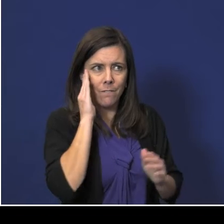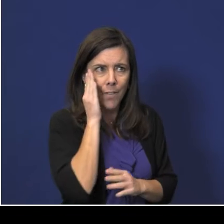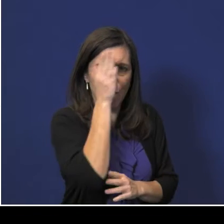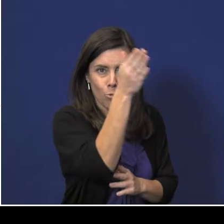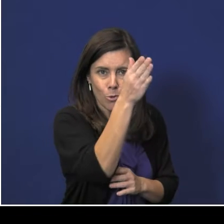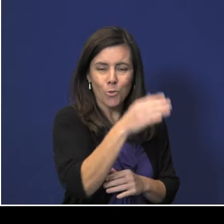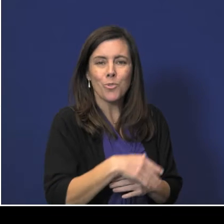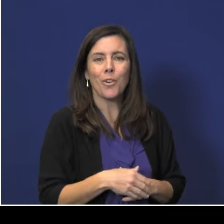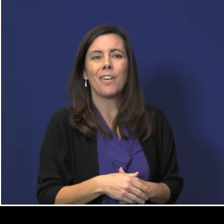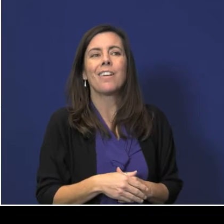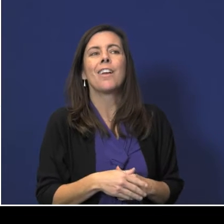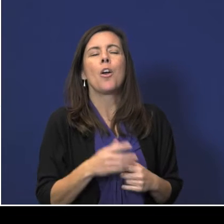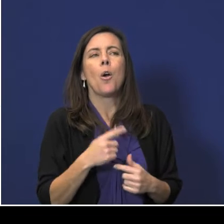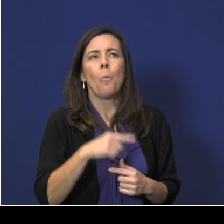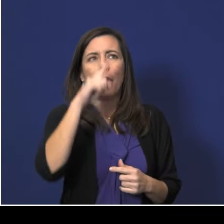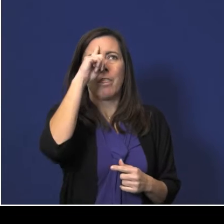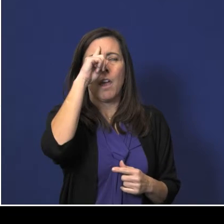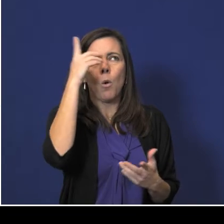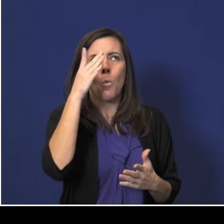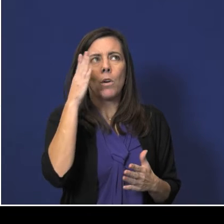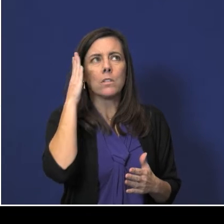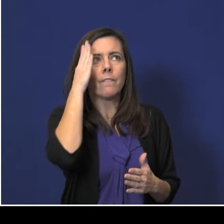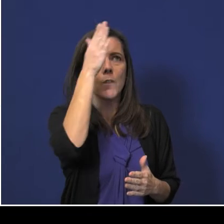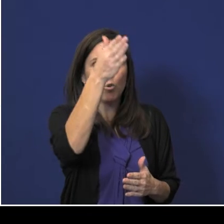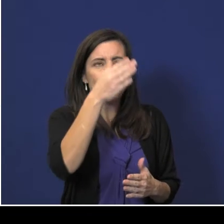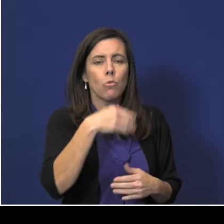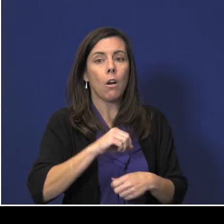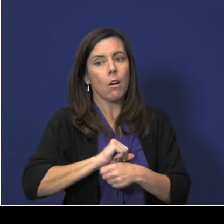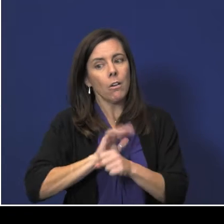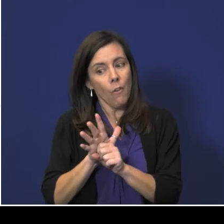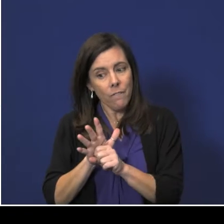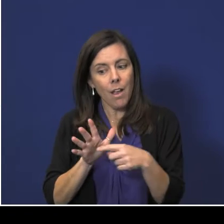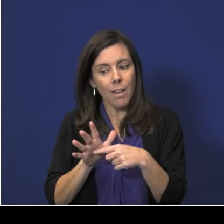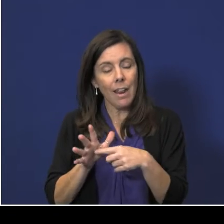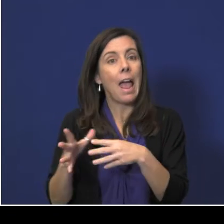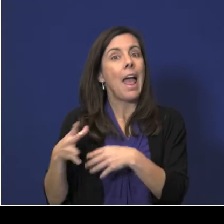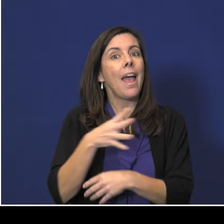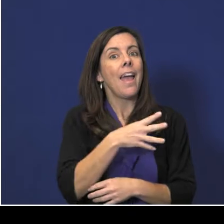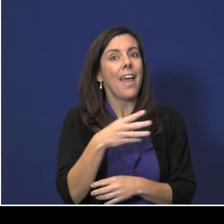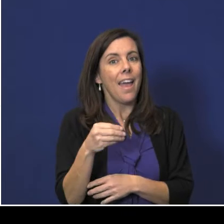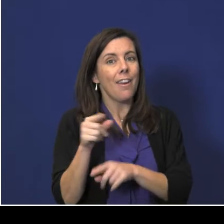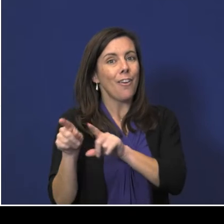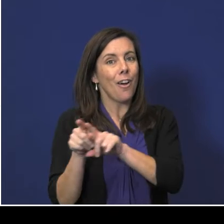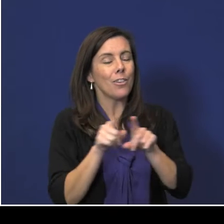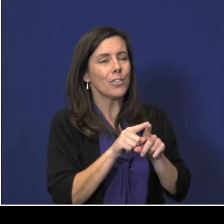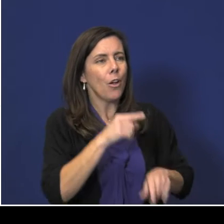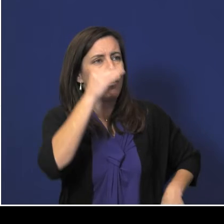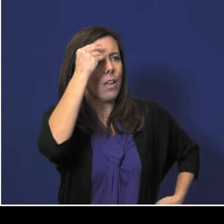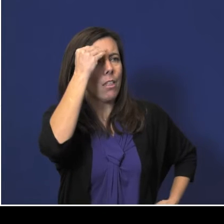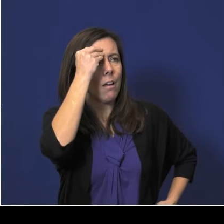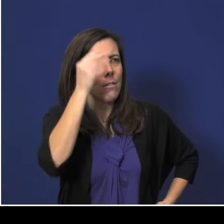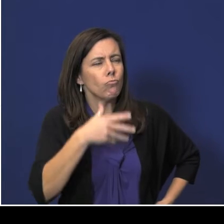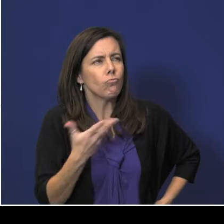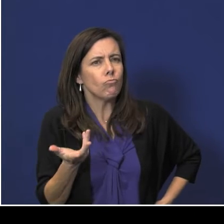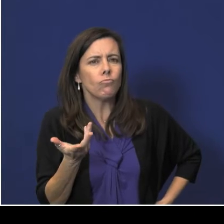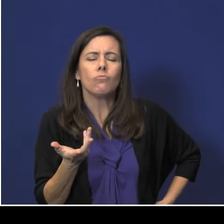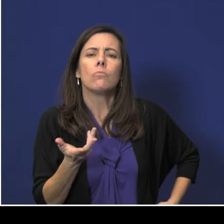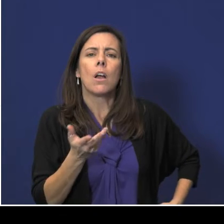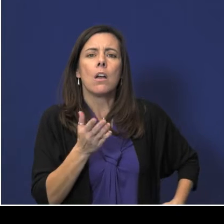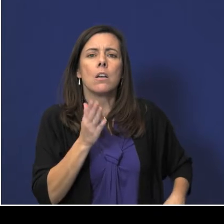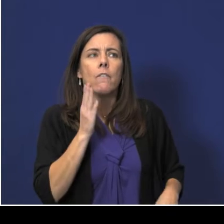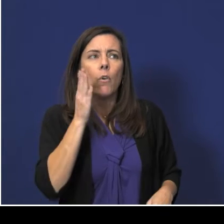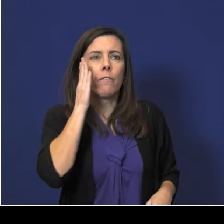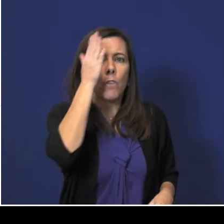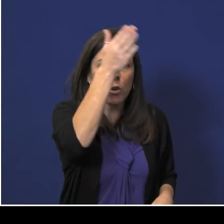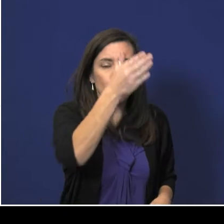is taking into consideration, obviously, COVID and the pandemic, but not only that, but actually taking into consideration what is actually for the future